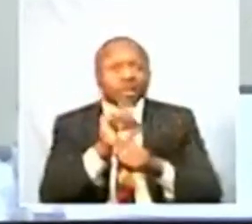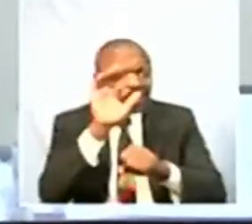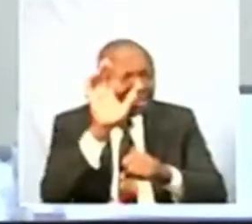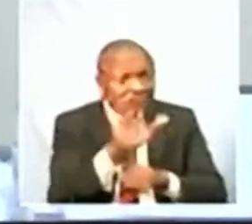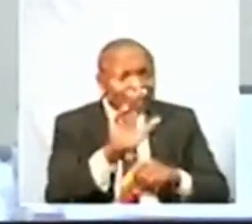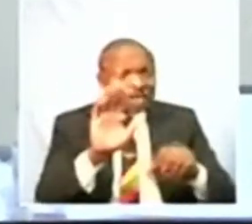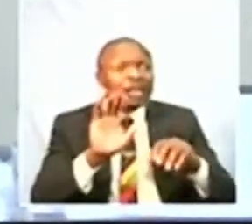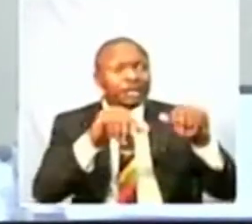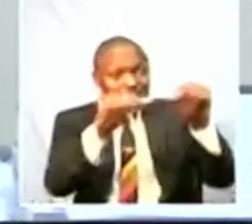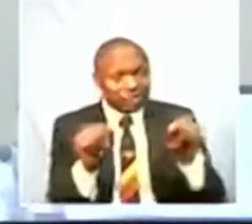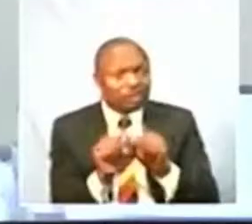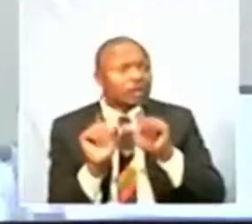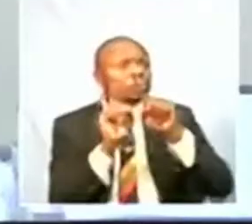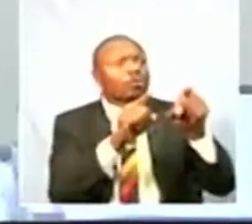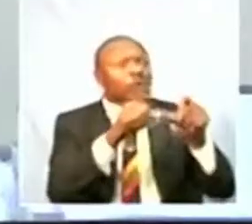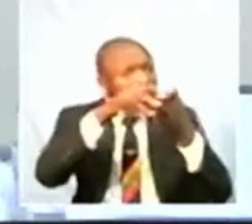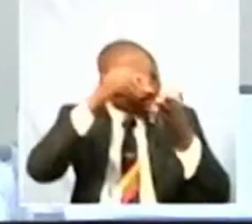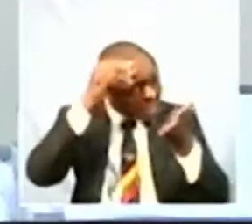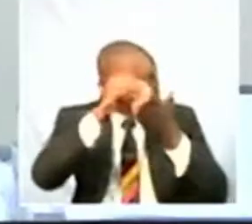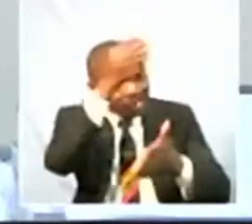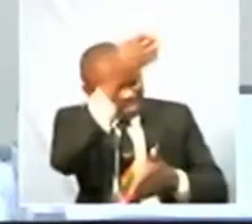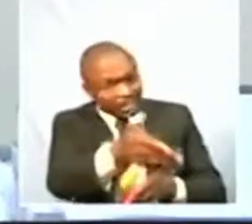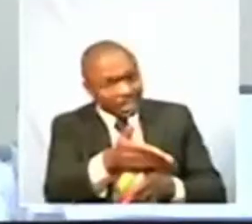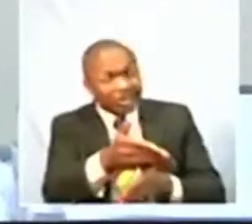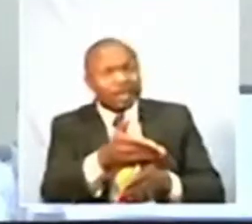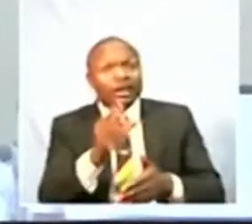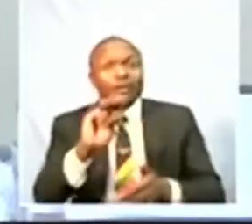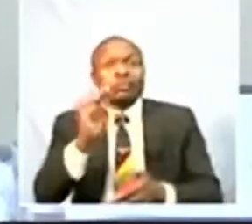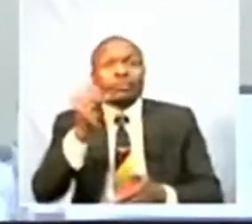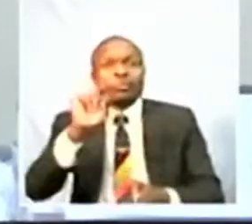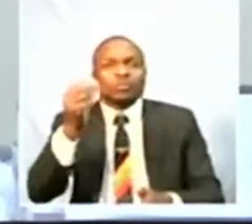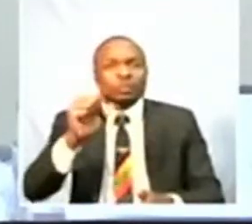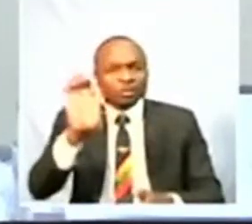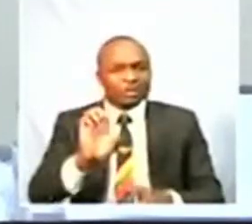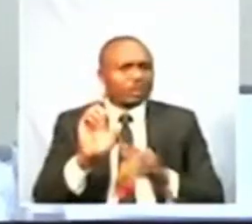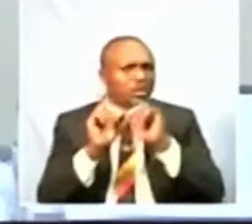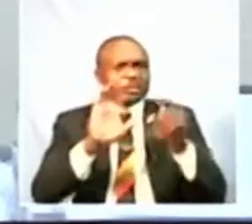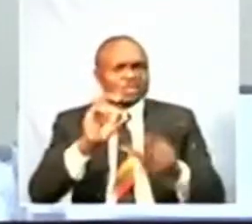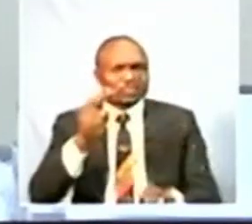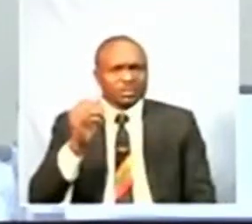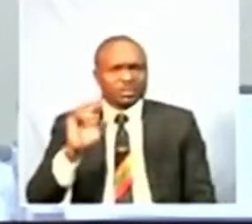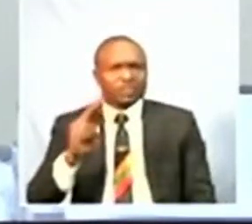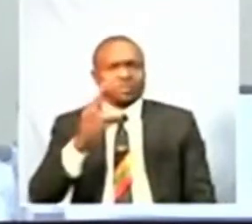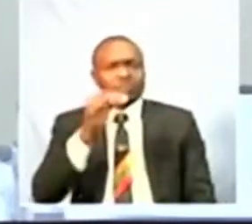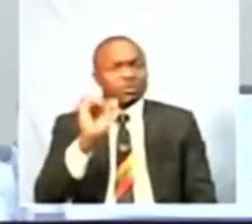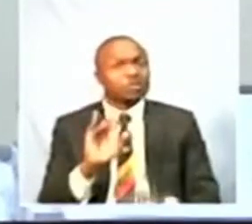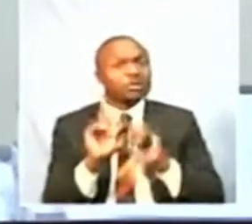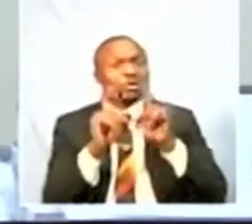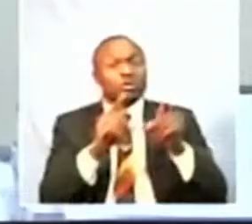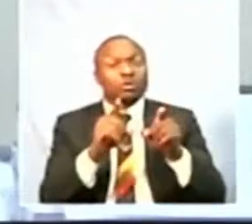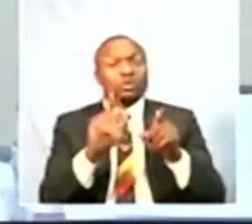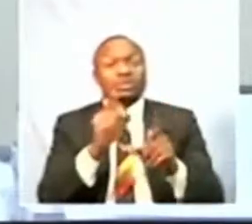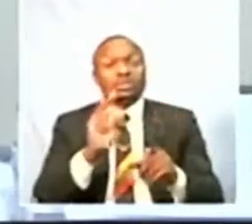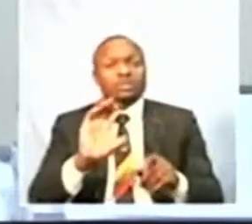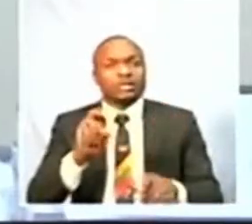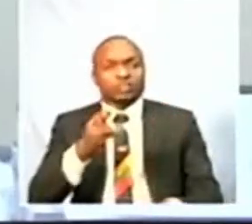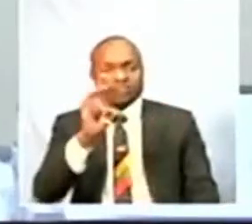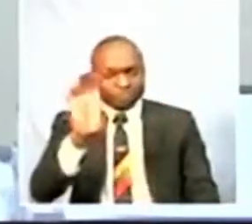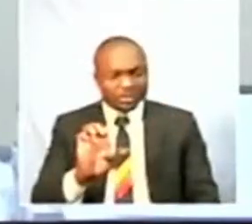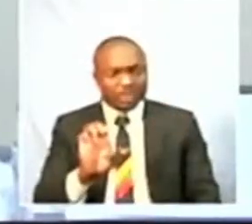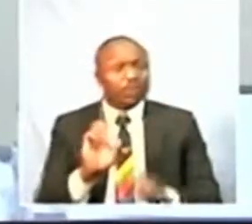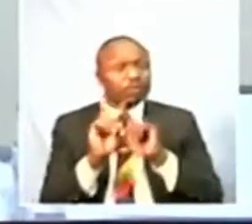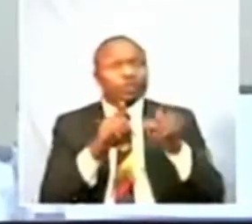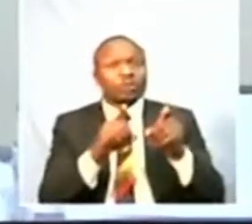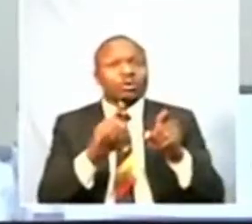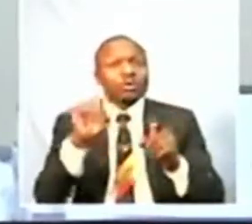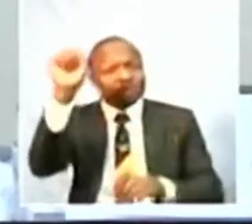area. Go there and learn from them. Go to Mwense, go to Chifunabuli, go to Chembe, go to Shangombo,